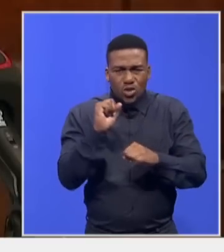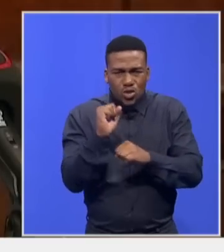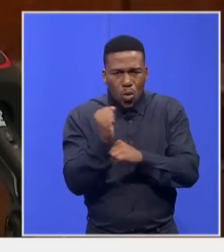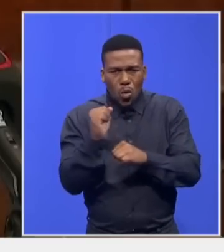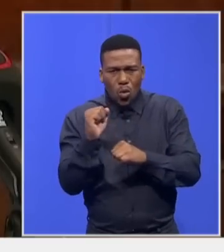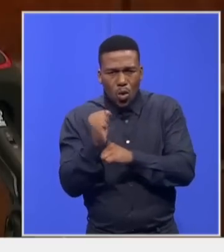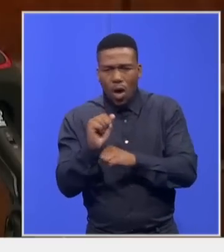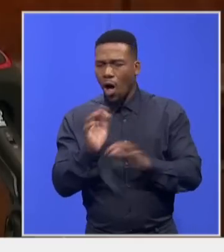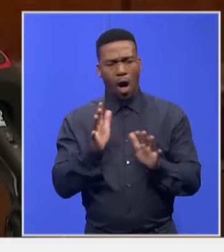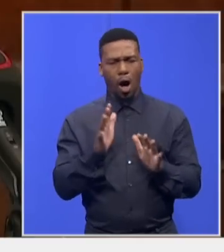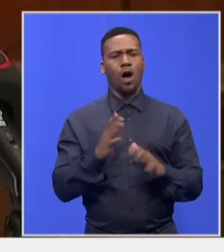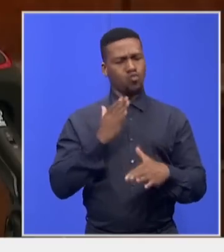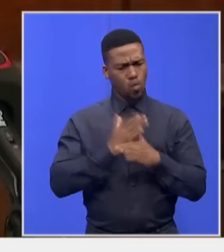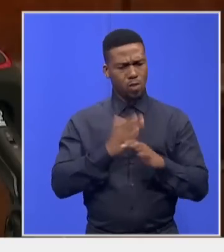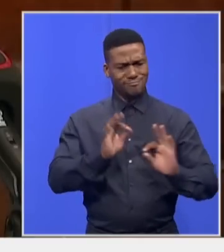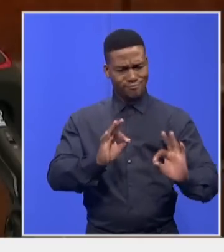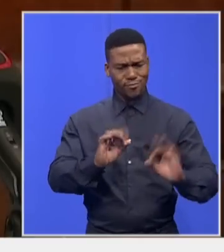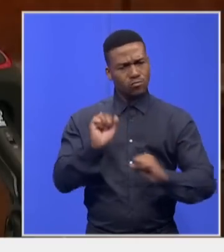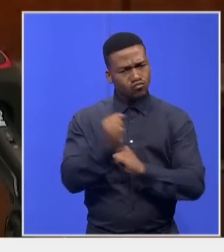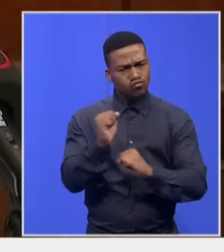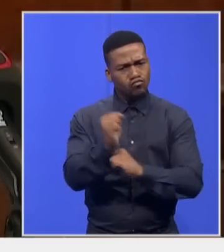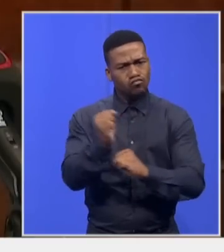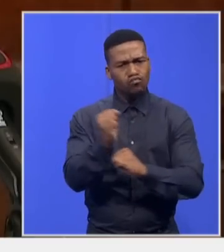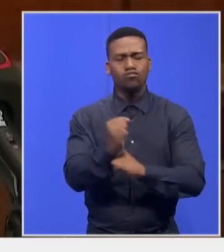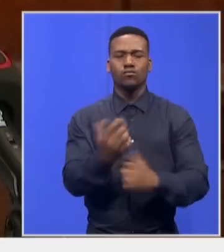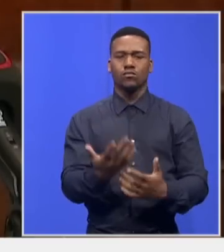our licensing